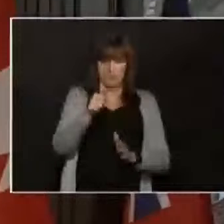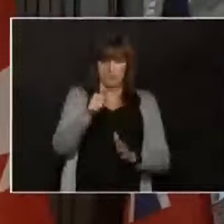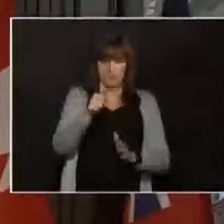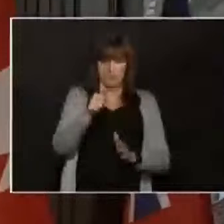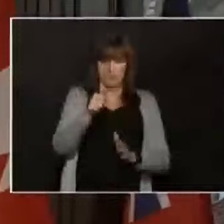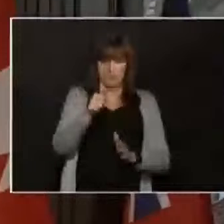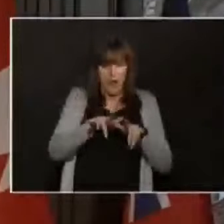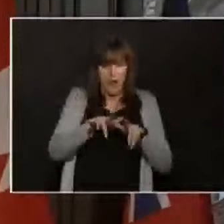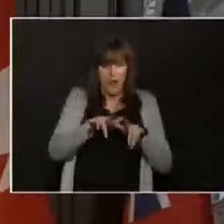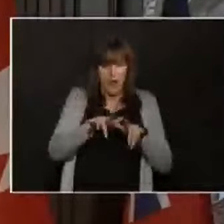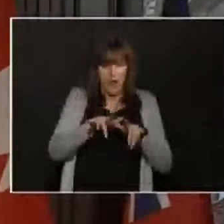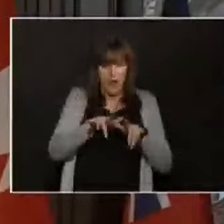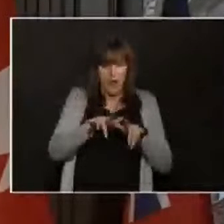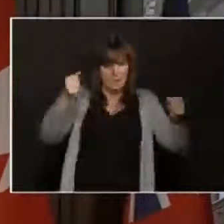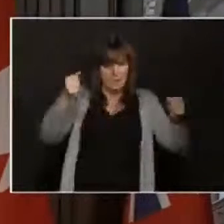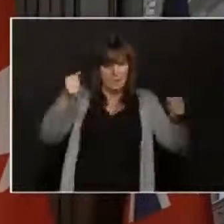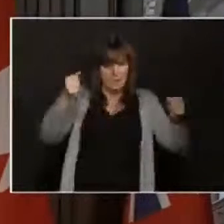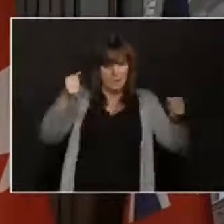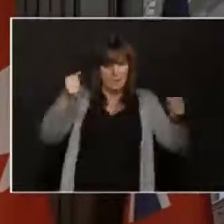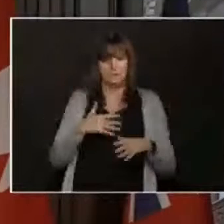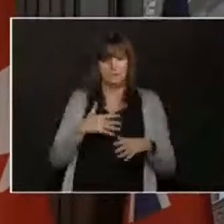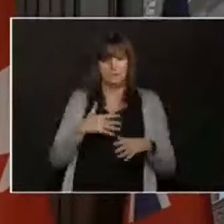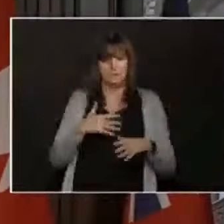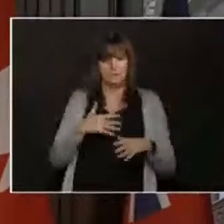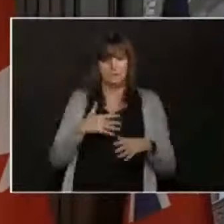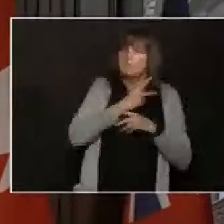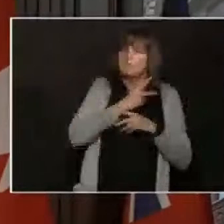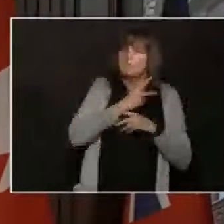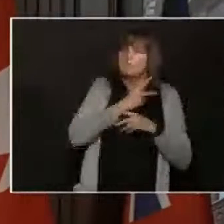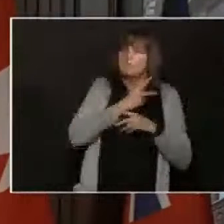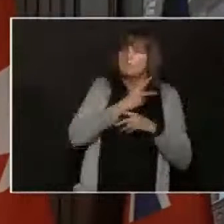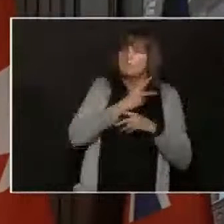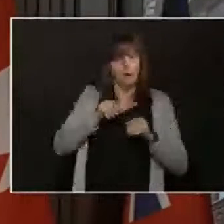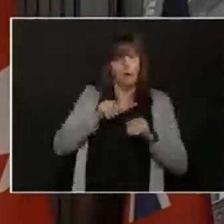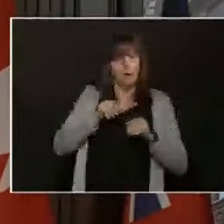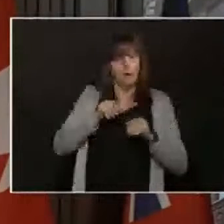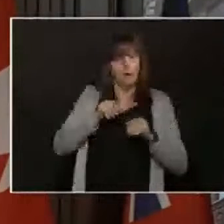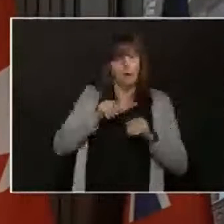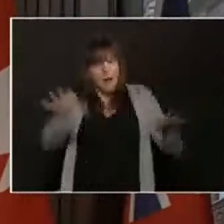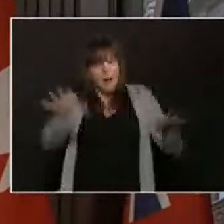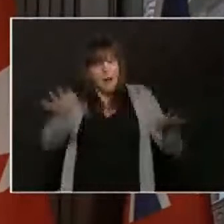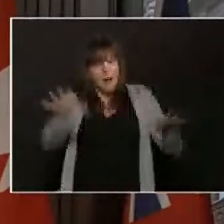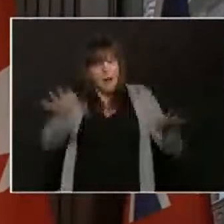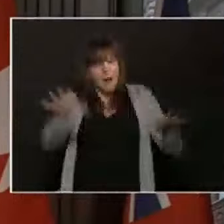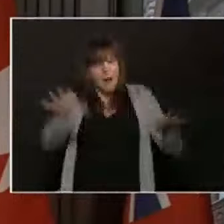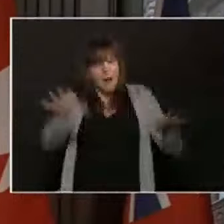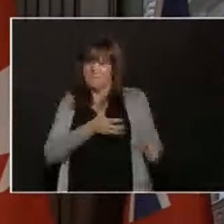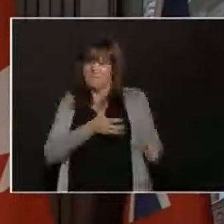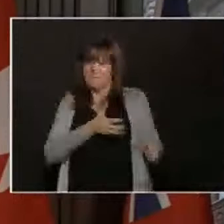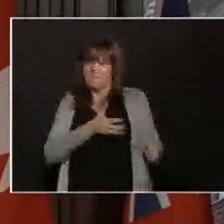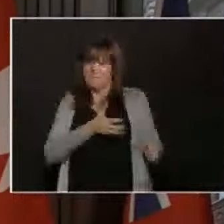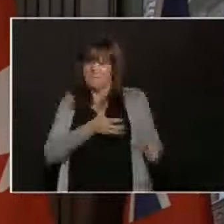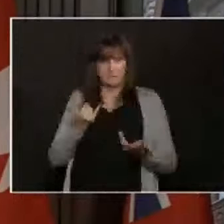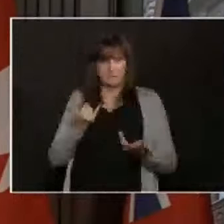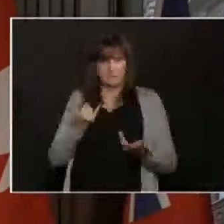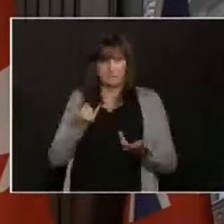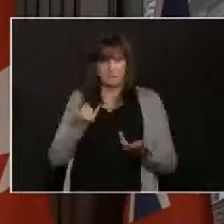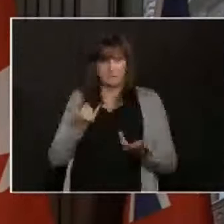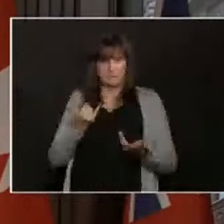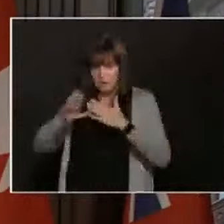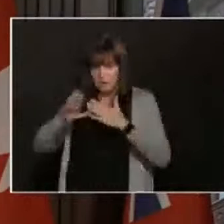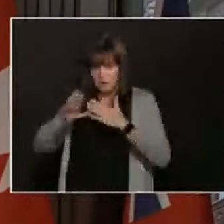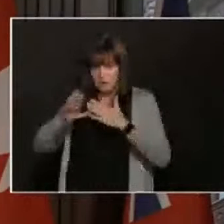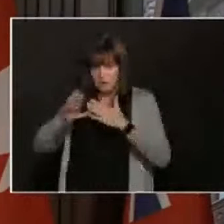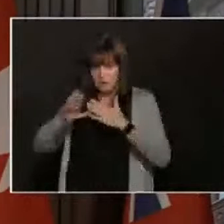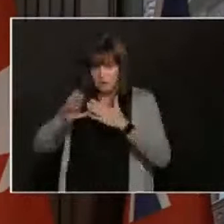more quickly, if it gets out into the community, there is no question that we'll have more cases and many more deaths. People